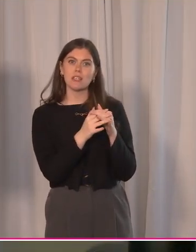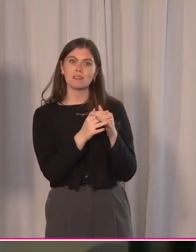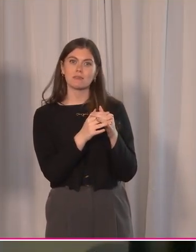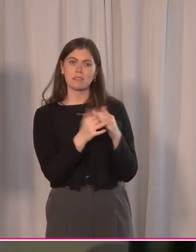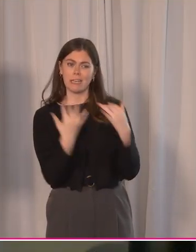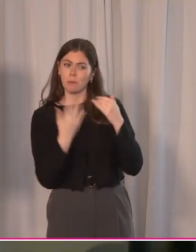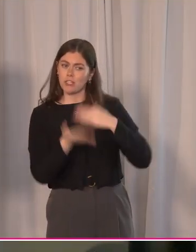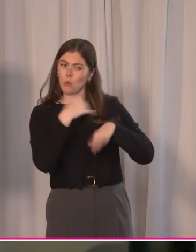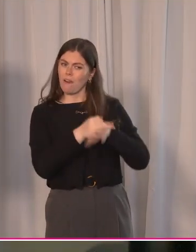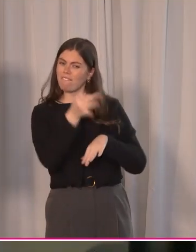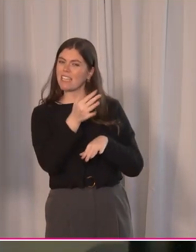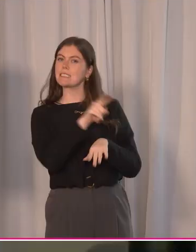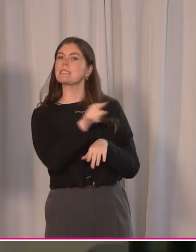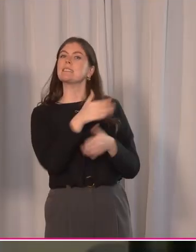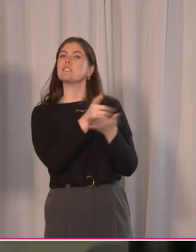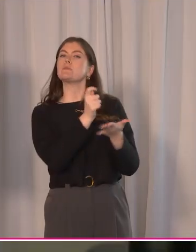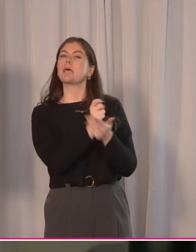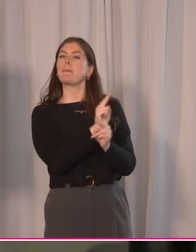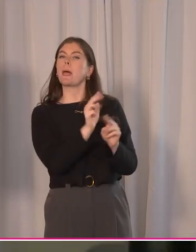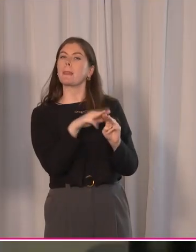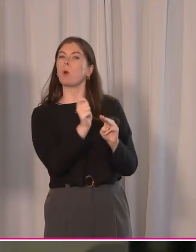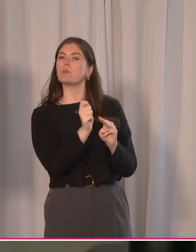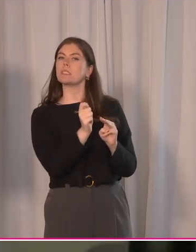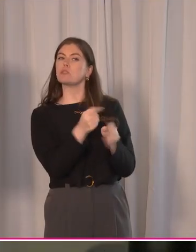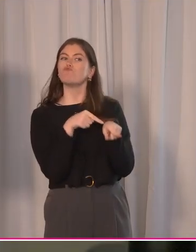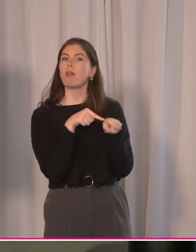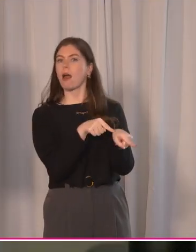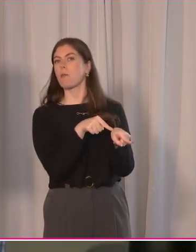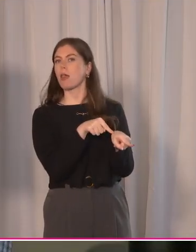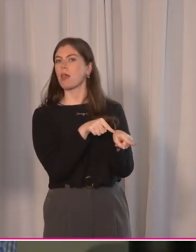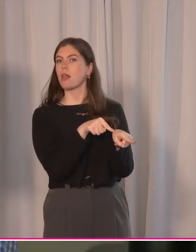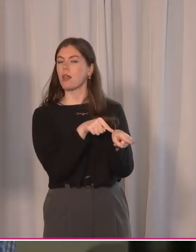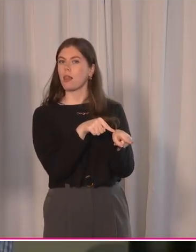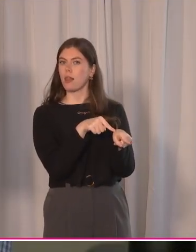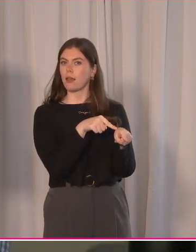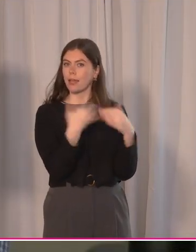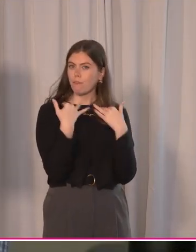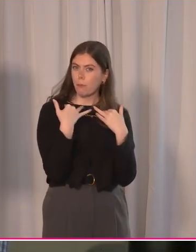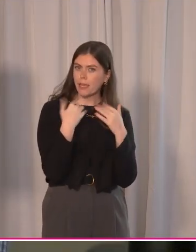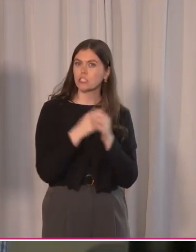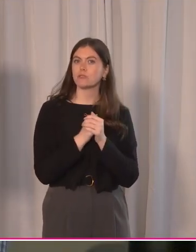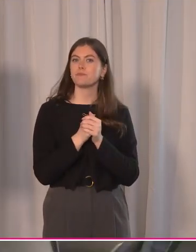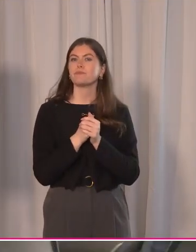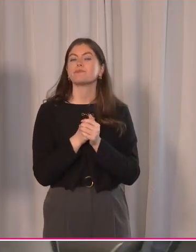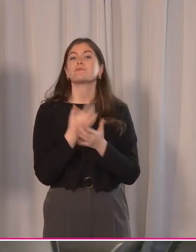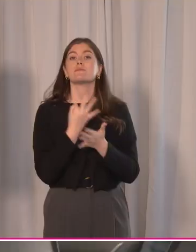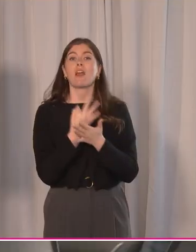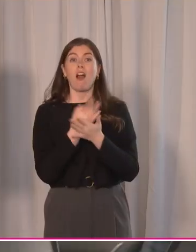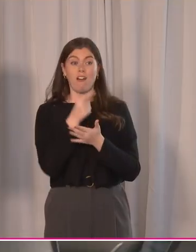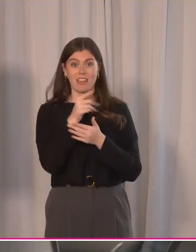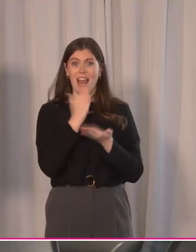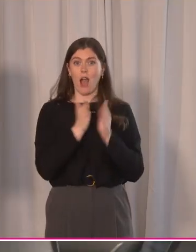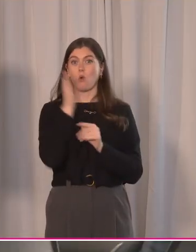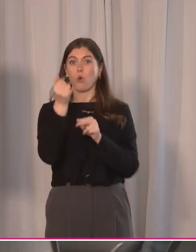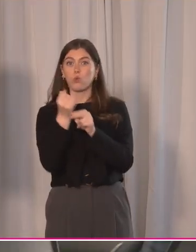it from sometimes may not be the most reliable. They tend to be bused and taxied from home to